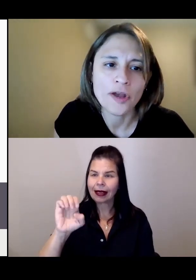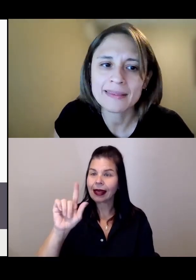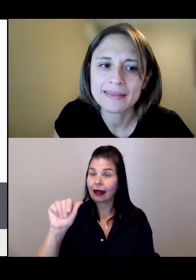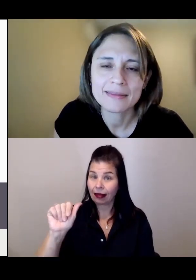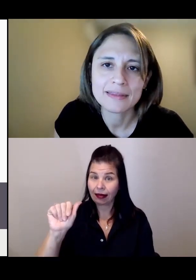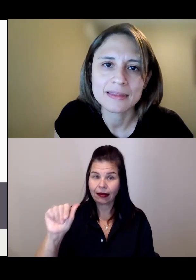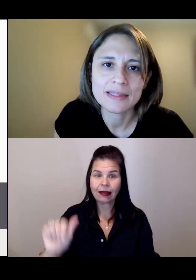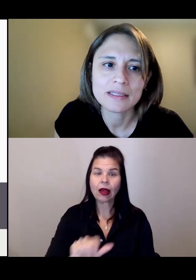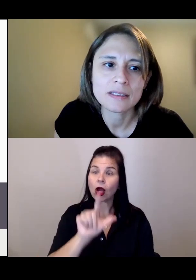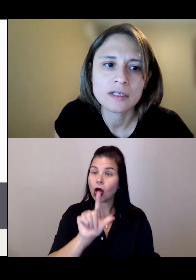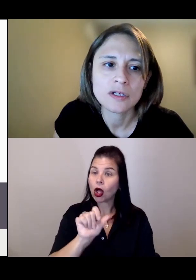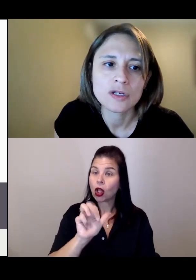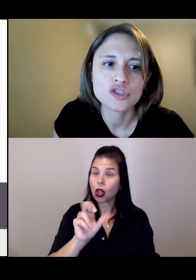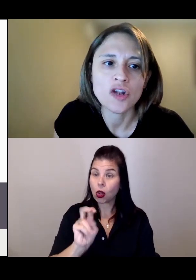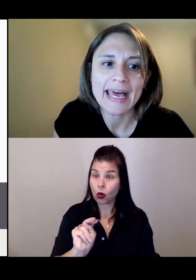Lauren,